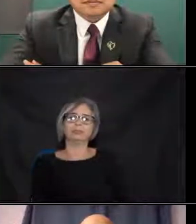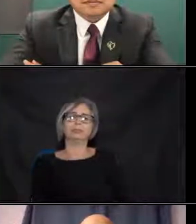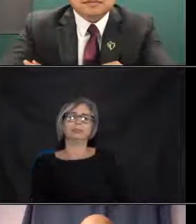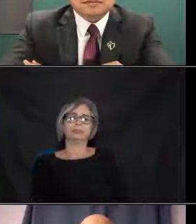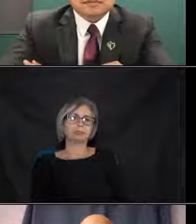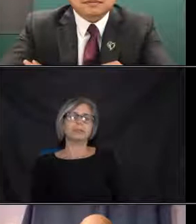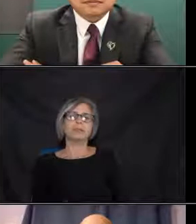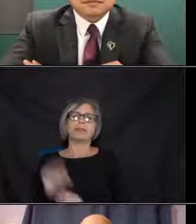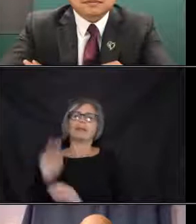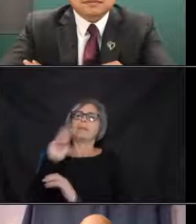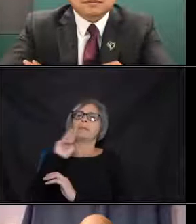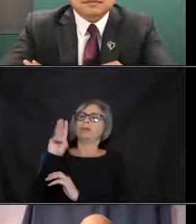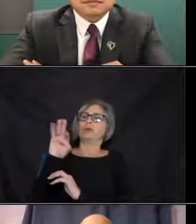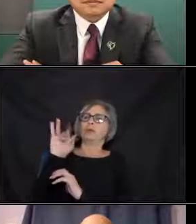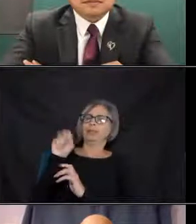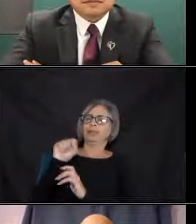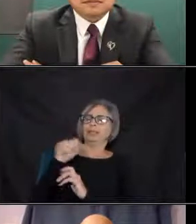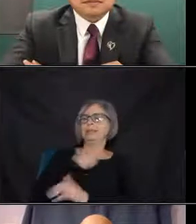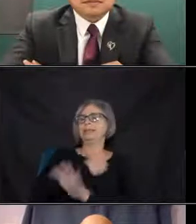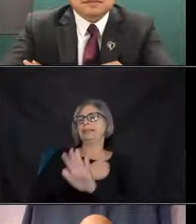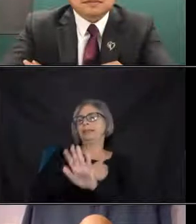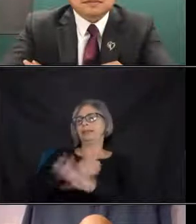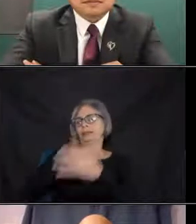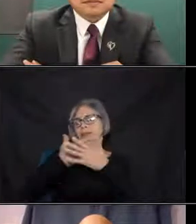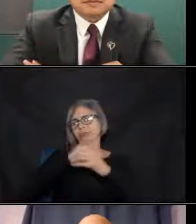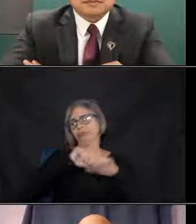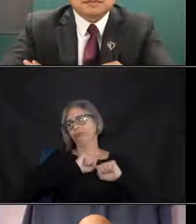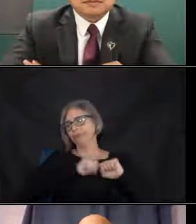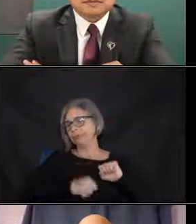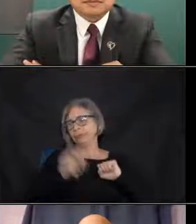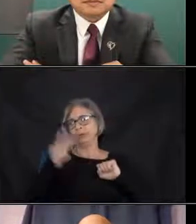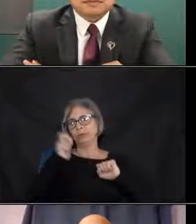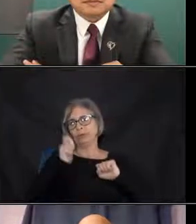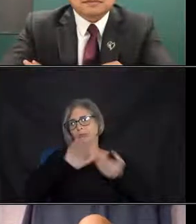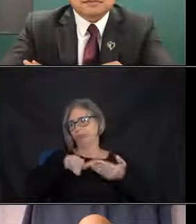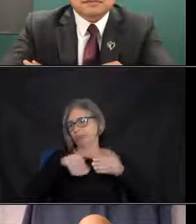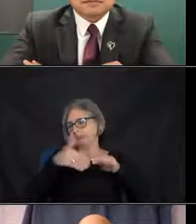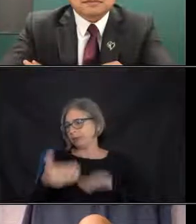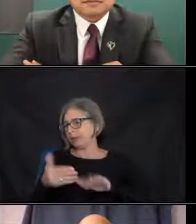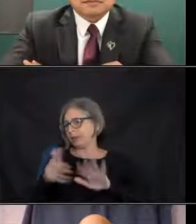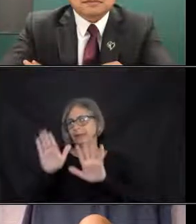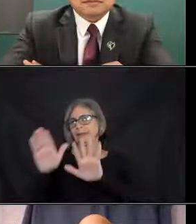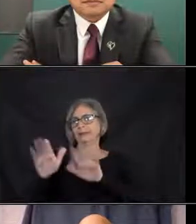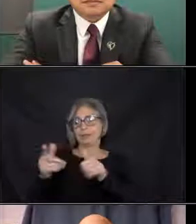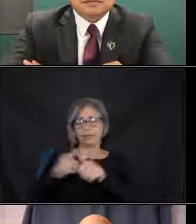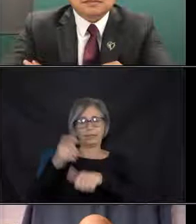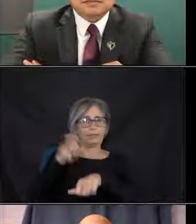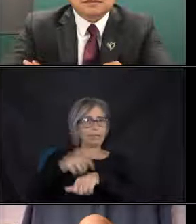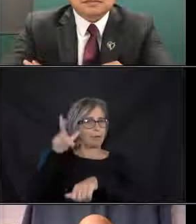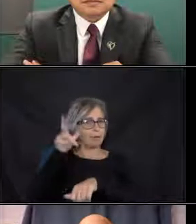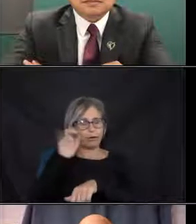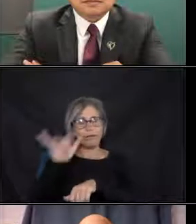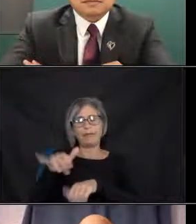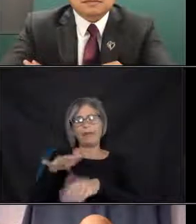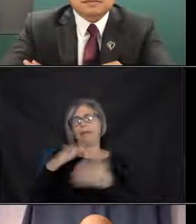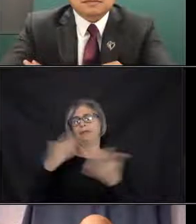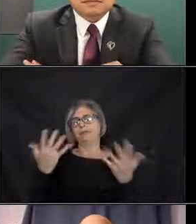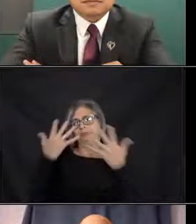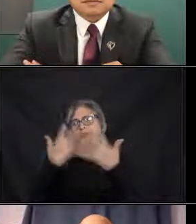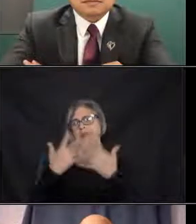Ms. Wilson, I am sad to hear about the death on the ATV. This is the first news I'm hearing of it.